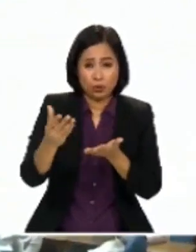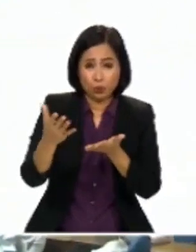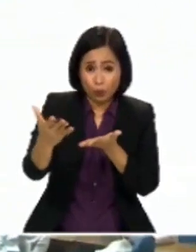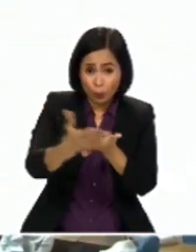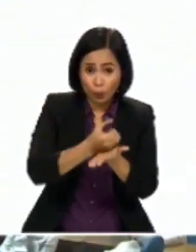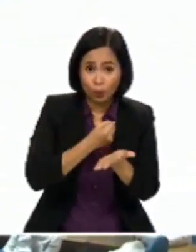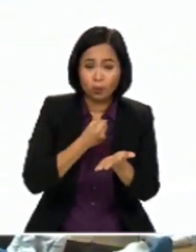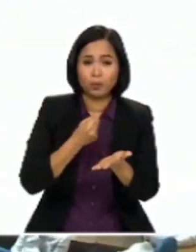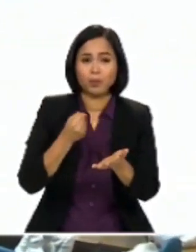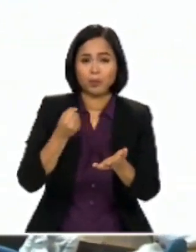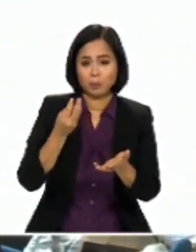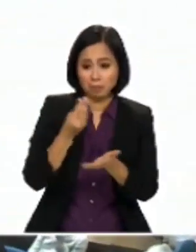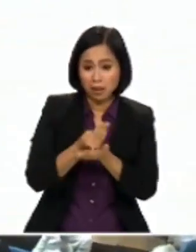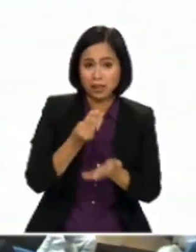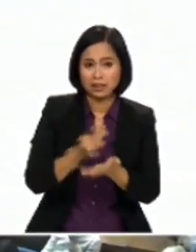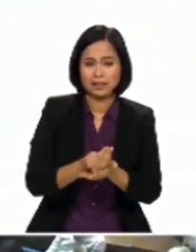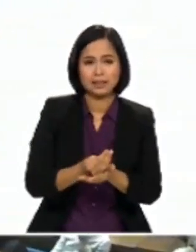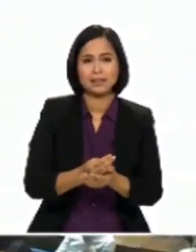pera.